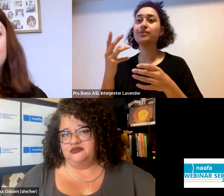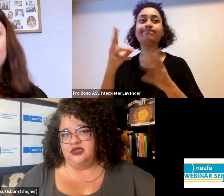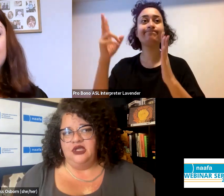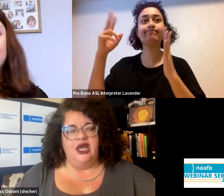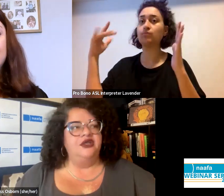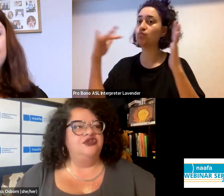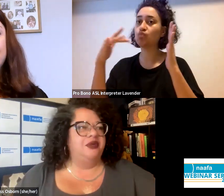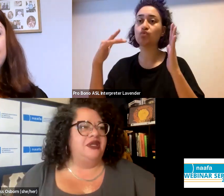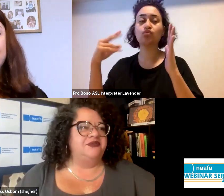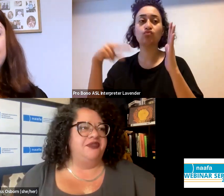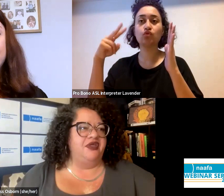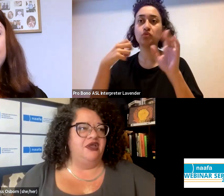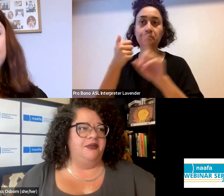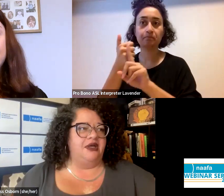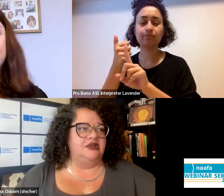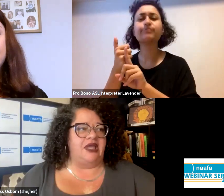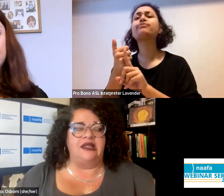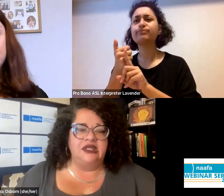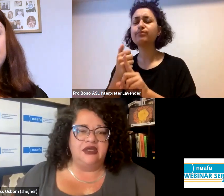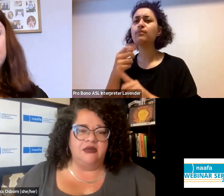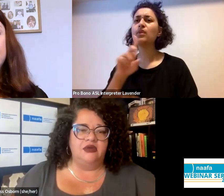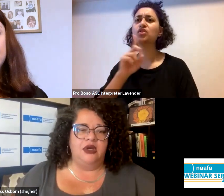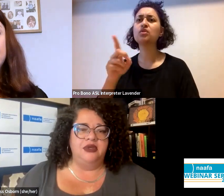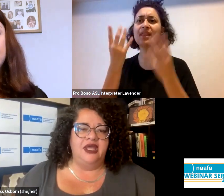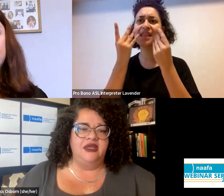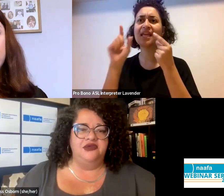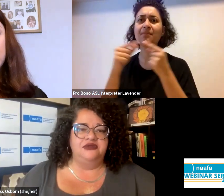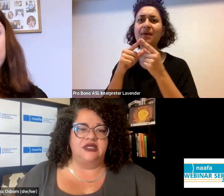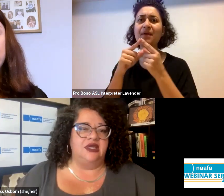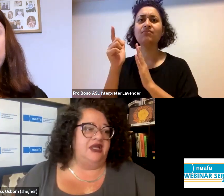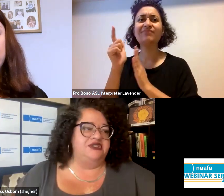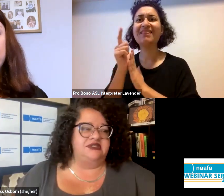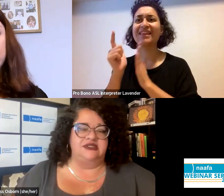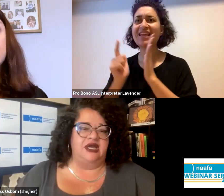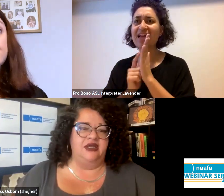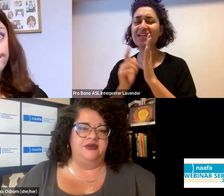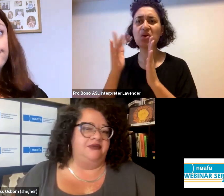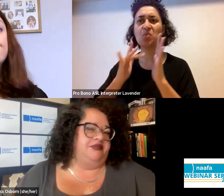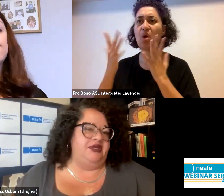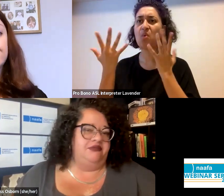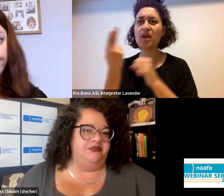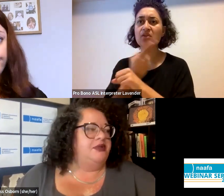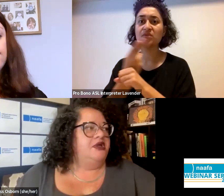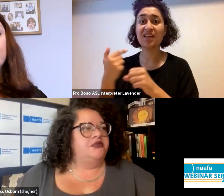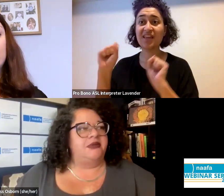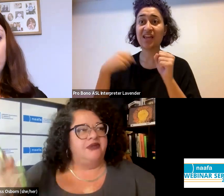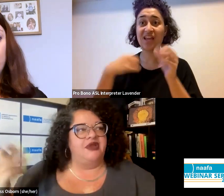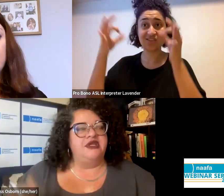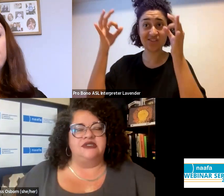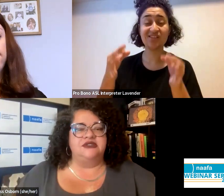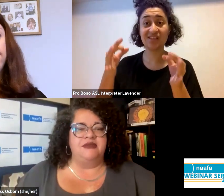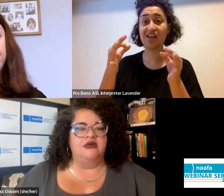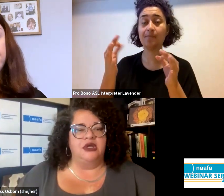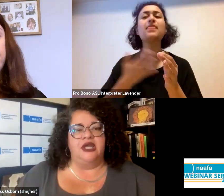research. And do we need to be thinking about legality around what we can use? Like, can I just decide I want to be, my